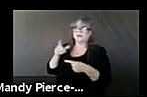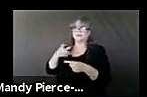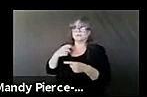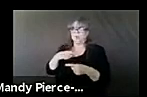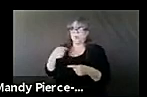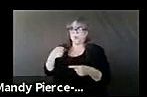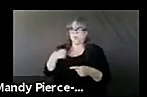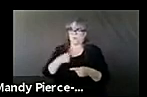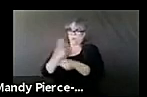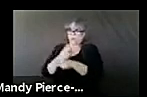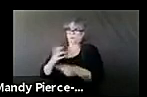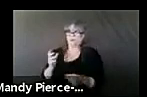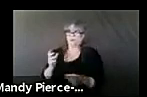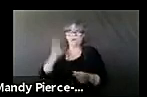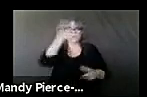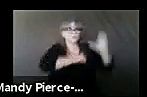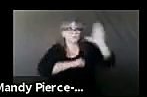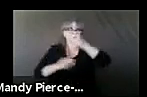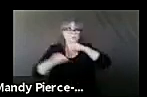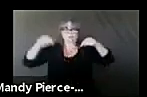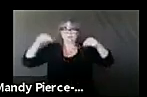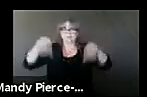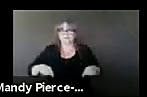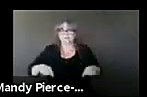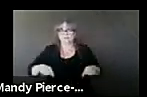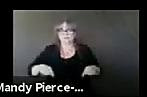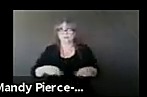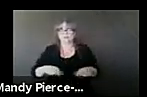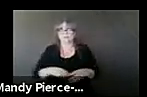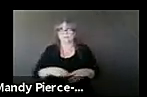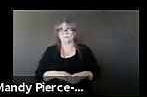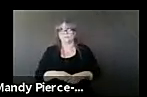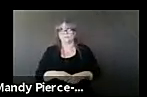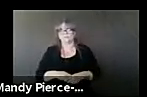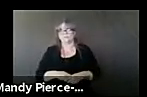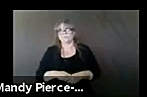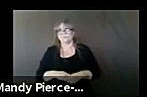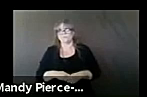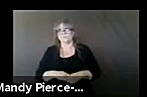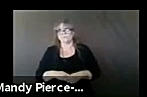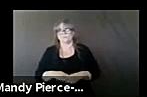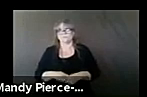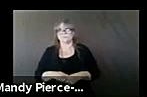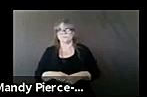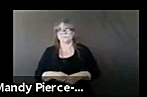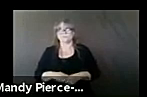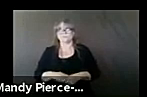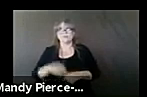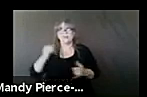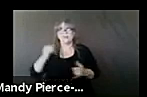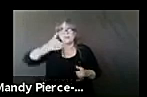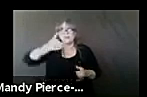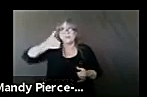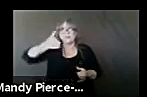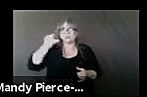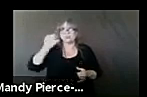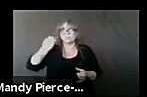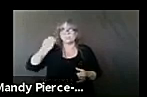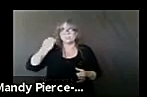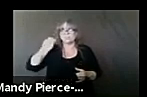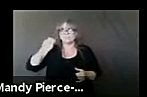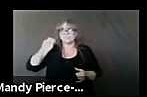This next question is from Jim Anderson with the Associated Press. How does Colorado compile its PPE and ventilator request totals